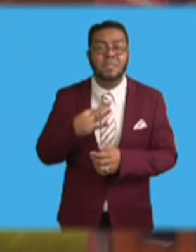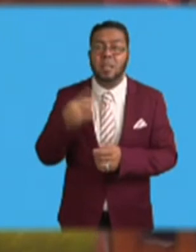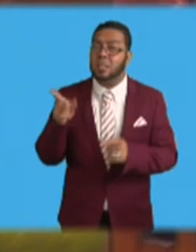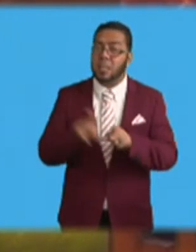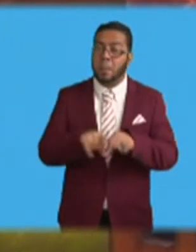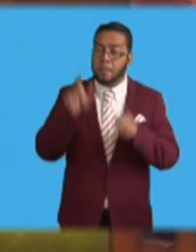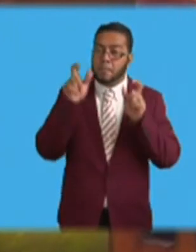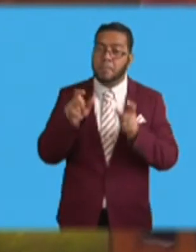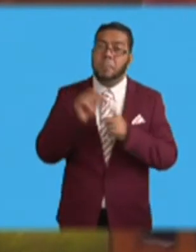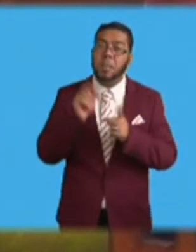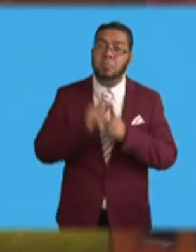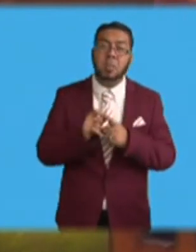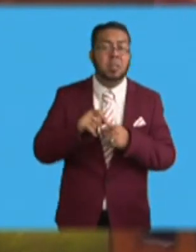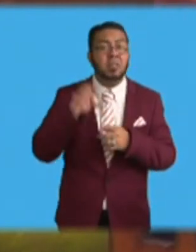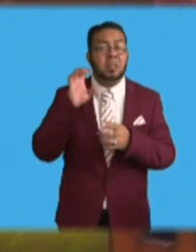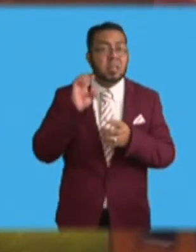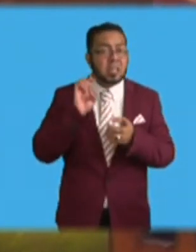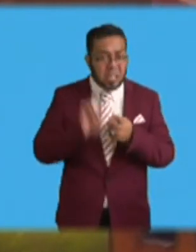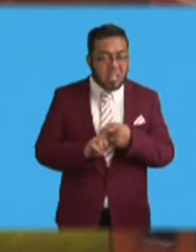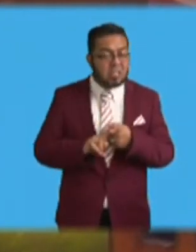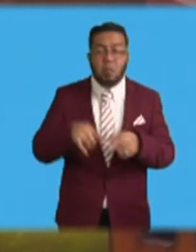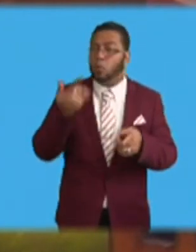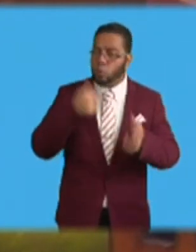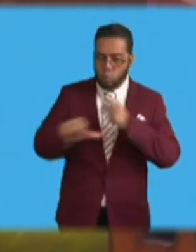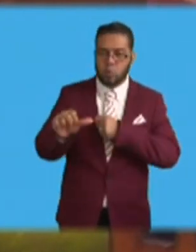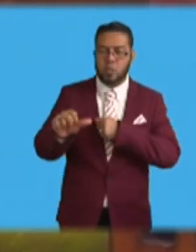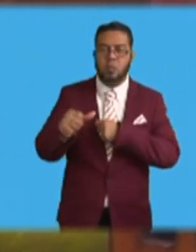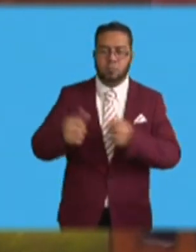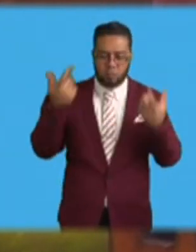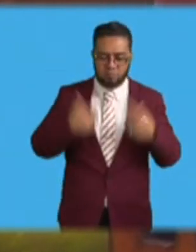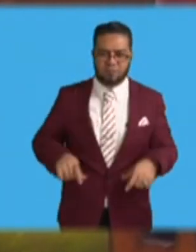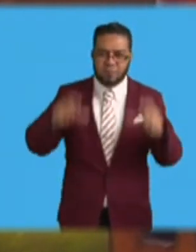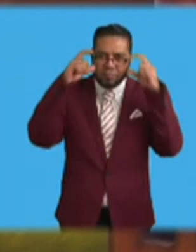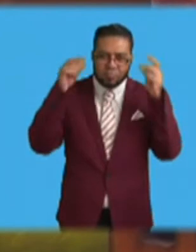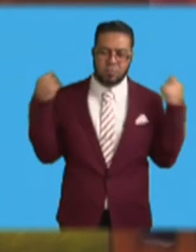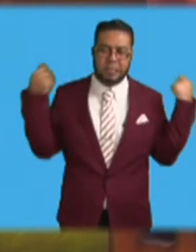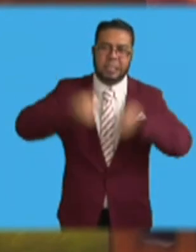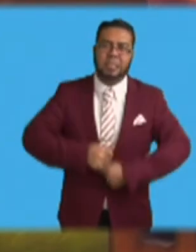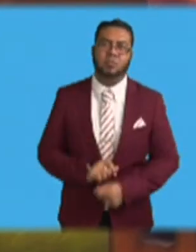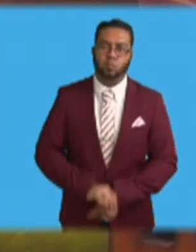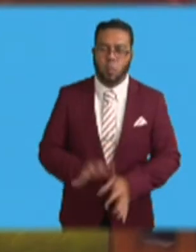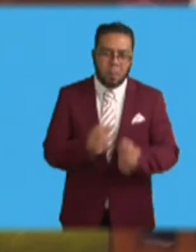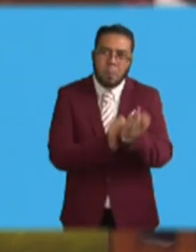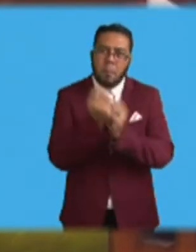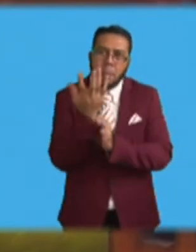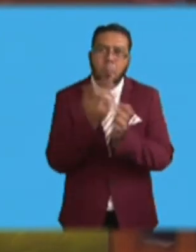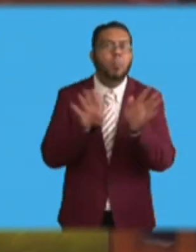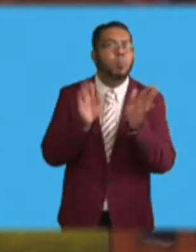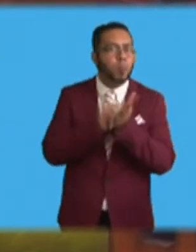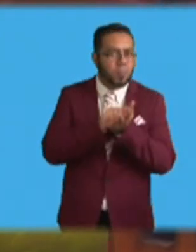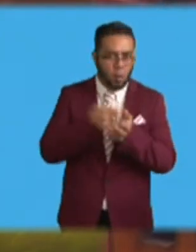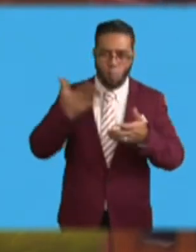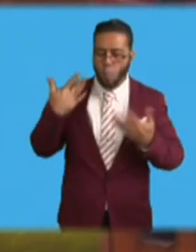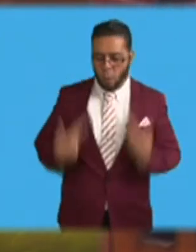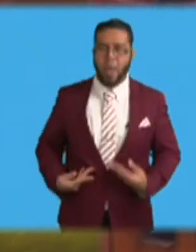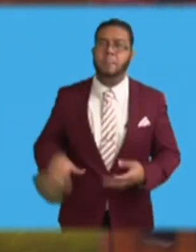personal protective equipment and infection prevention control is used by all our staff when dealing with these cases. Madam Speaker, if